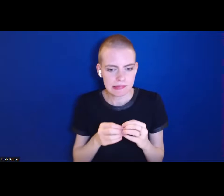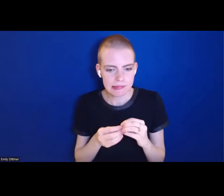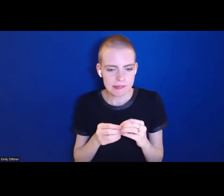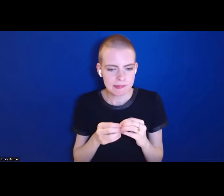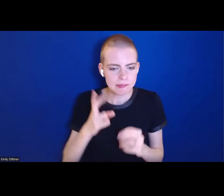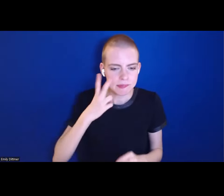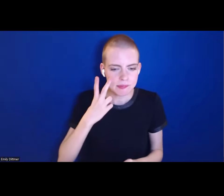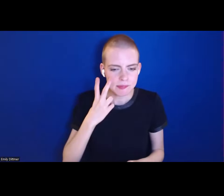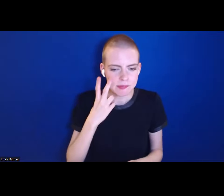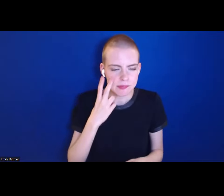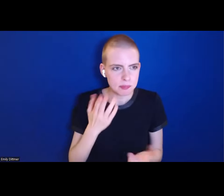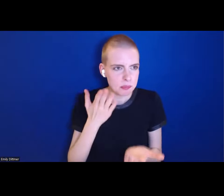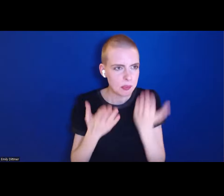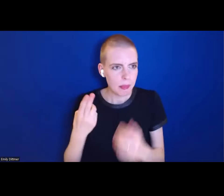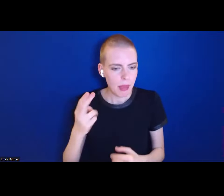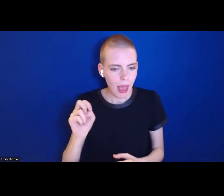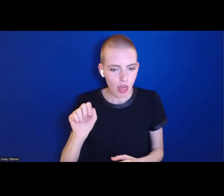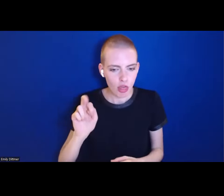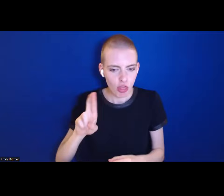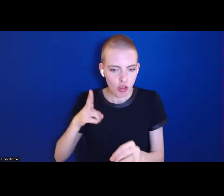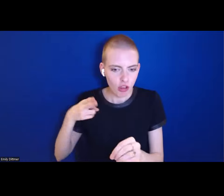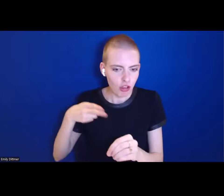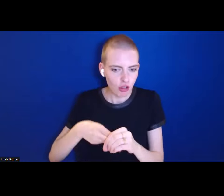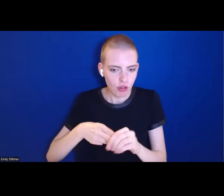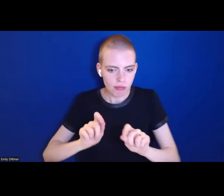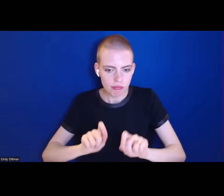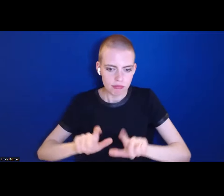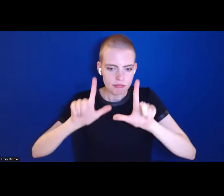Let's see if Heather can get back.